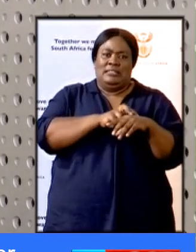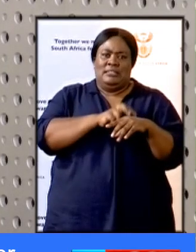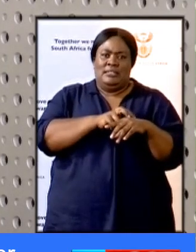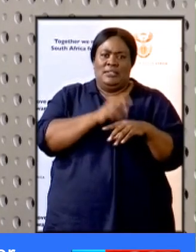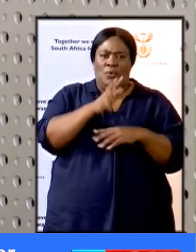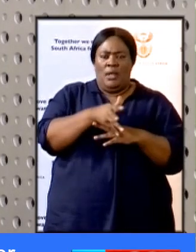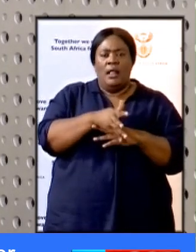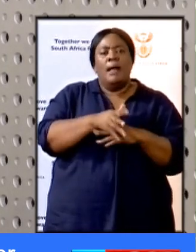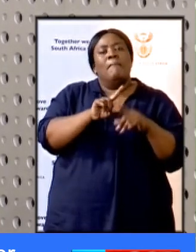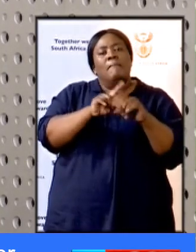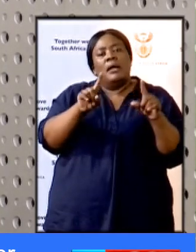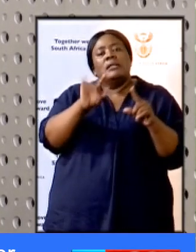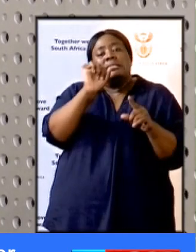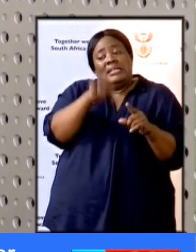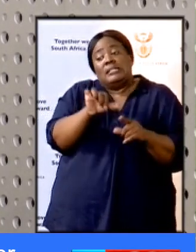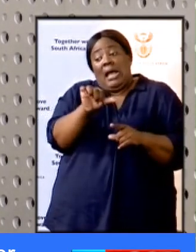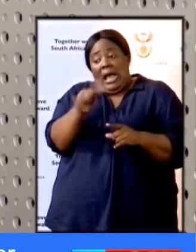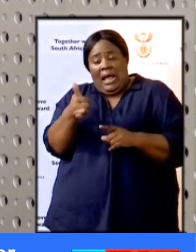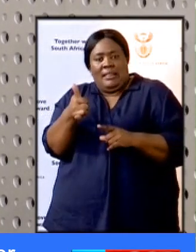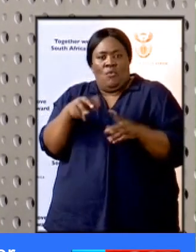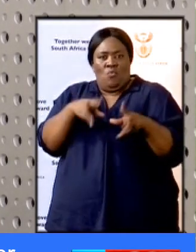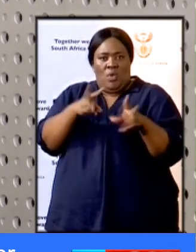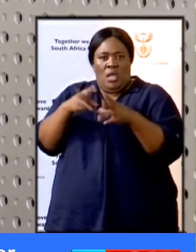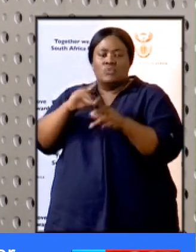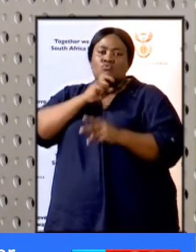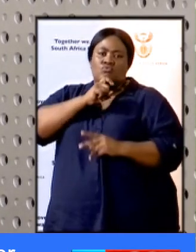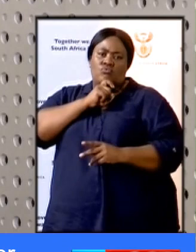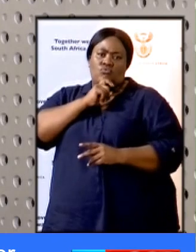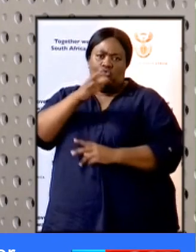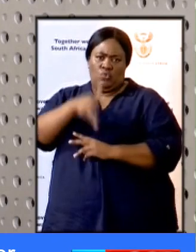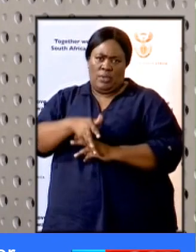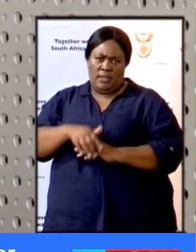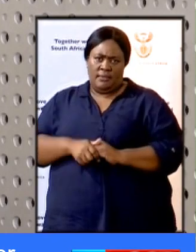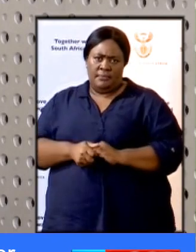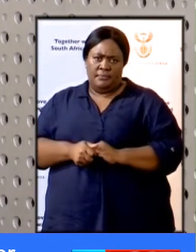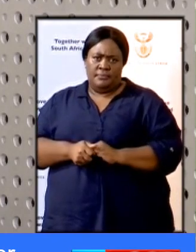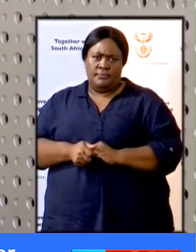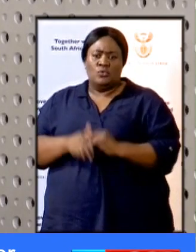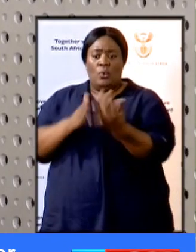be using other means to reach those students who are not connected.